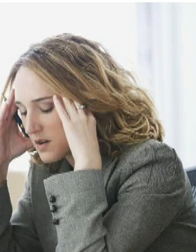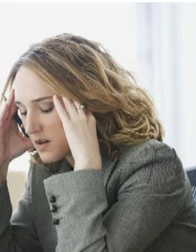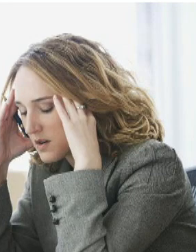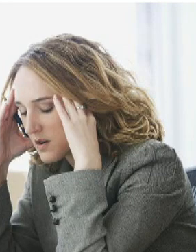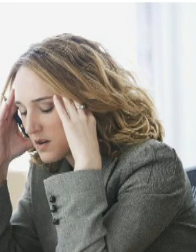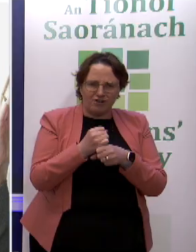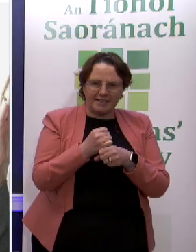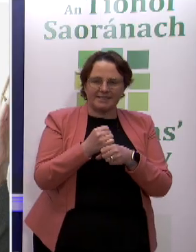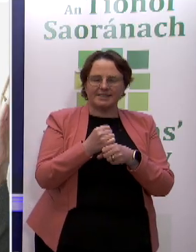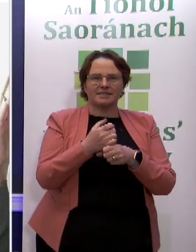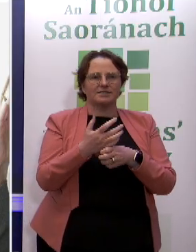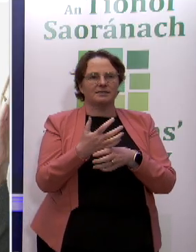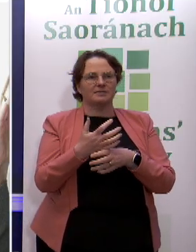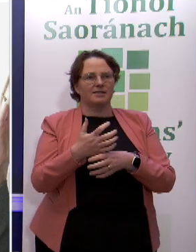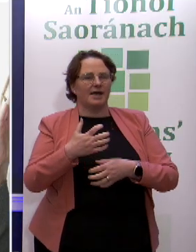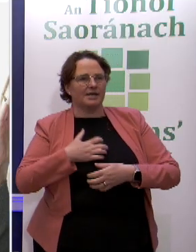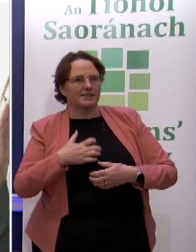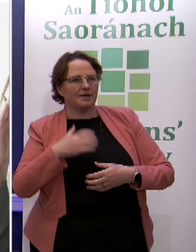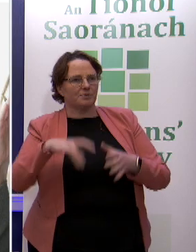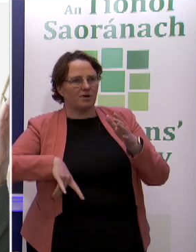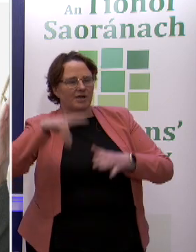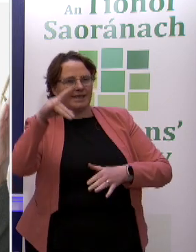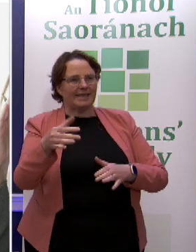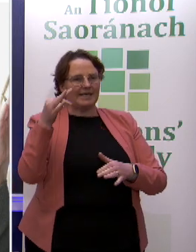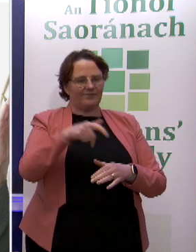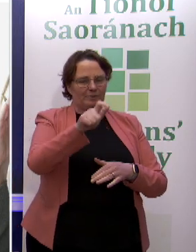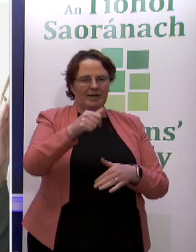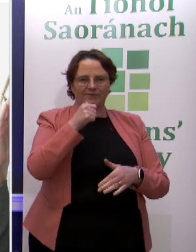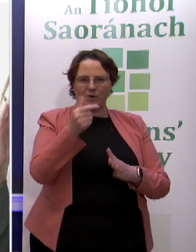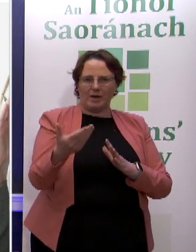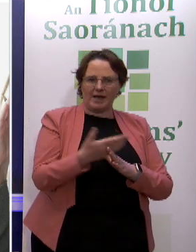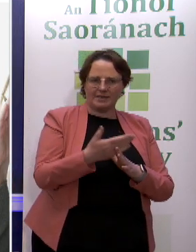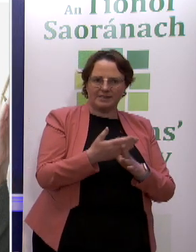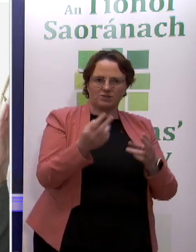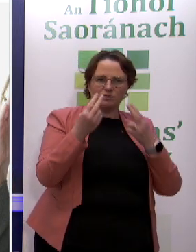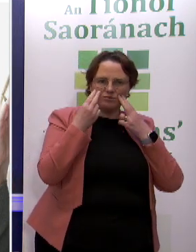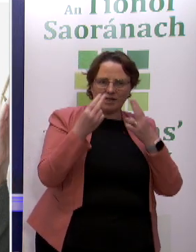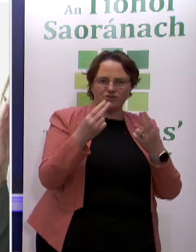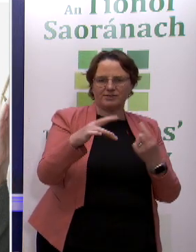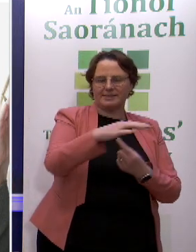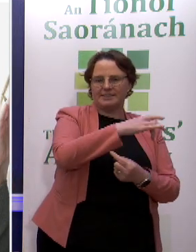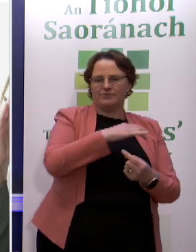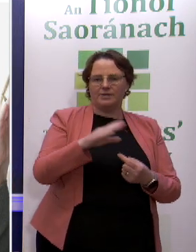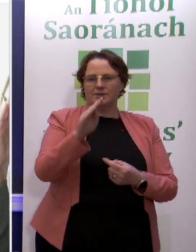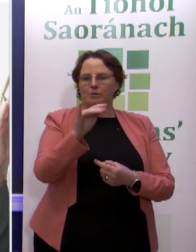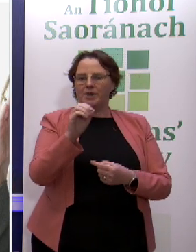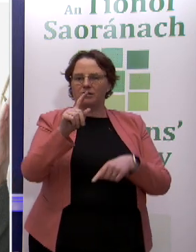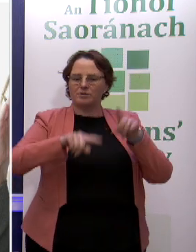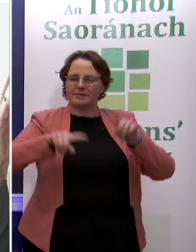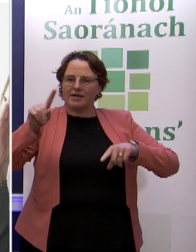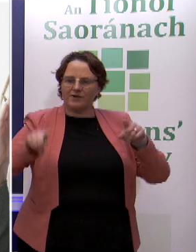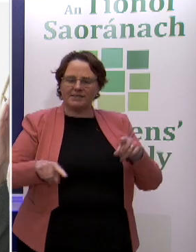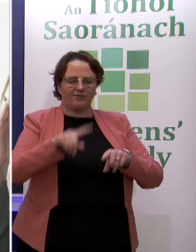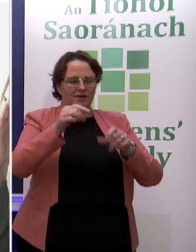anxiety is higher in people who don't have access to nature. So biodiversity, the variety of life being